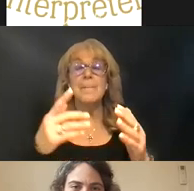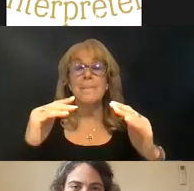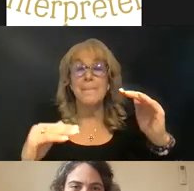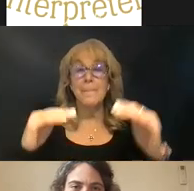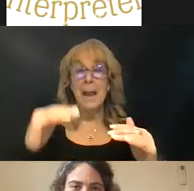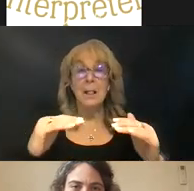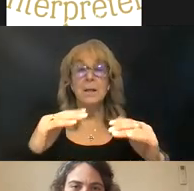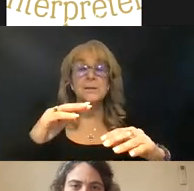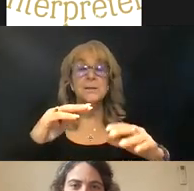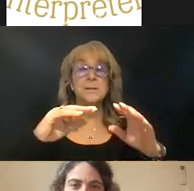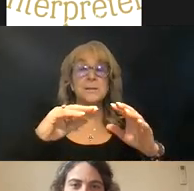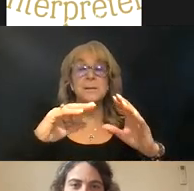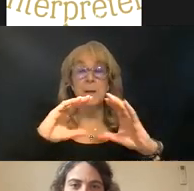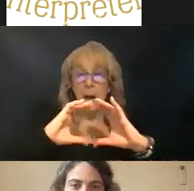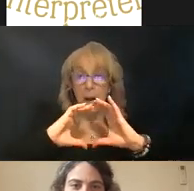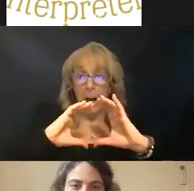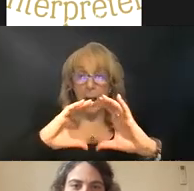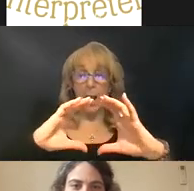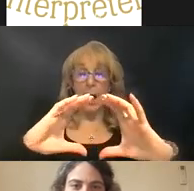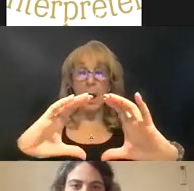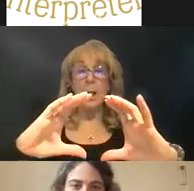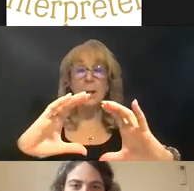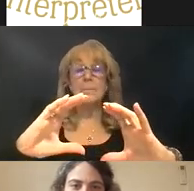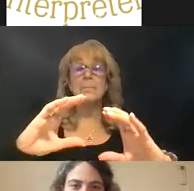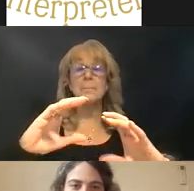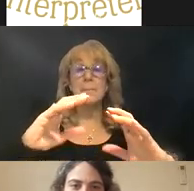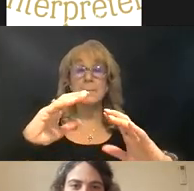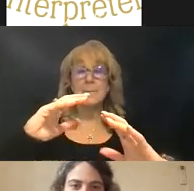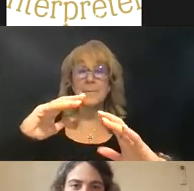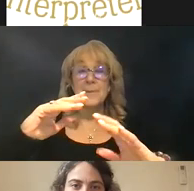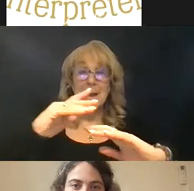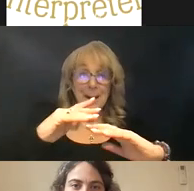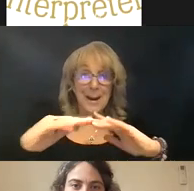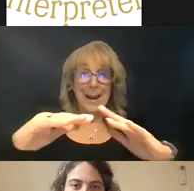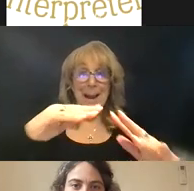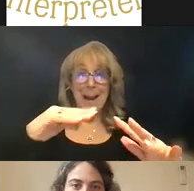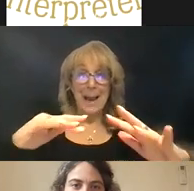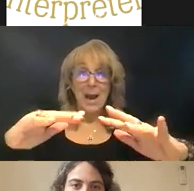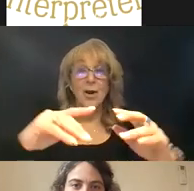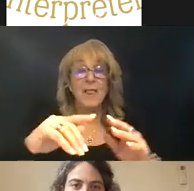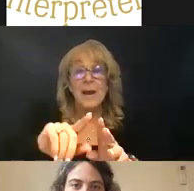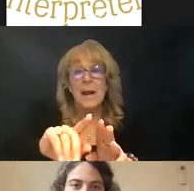air, and then I tilt the airflow and see what happens. So.